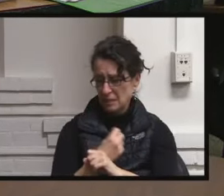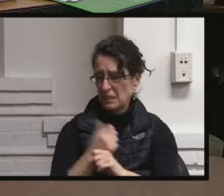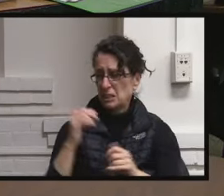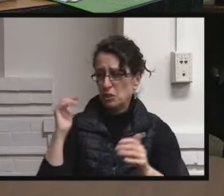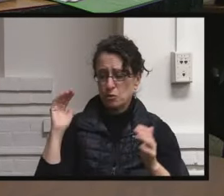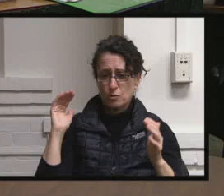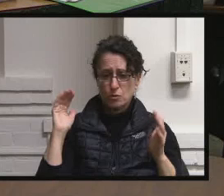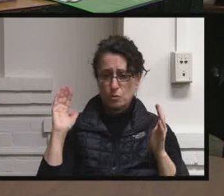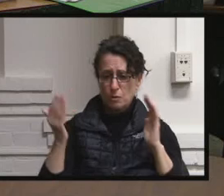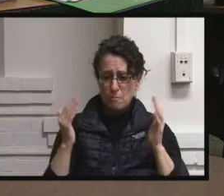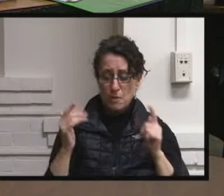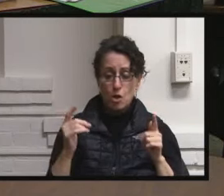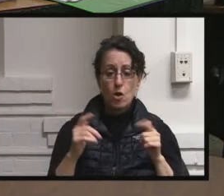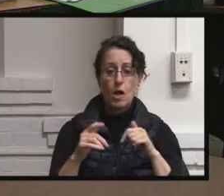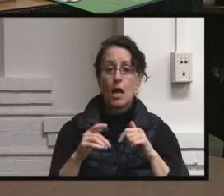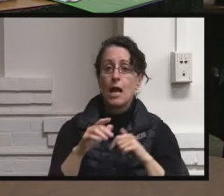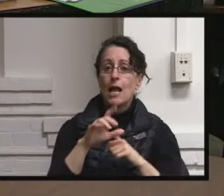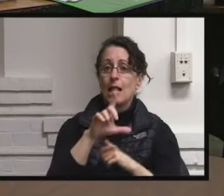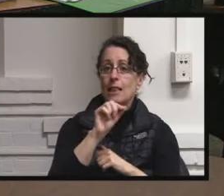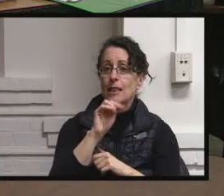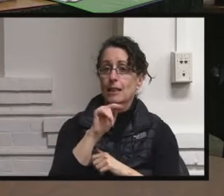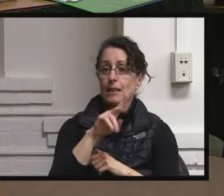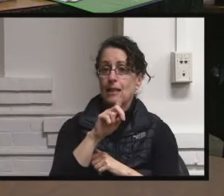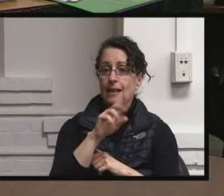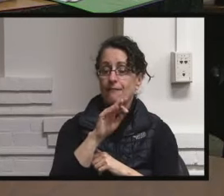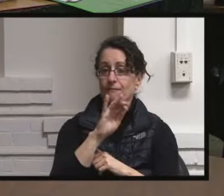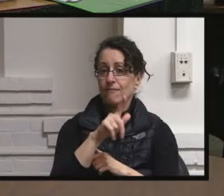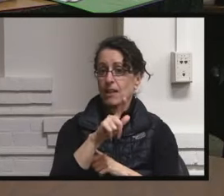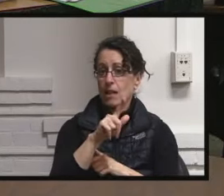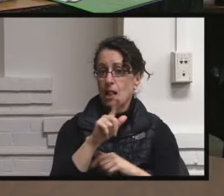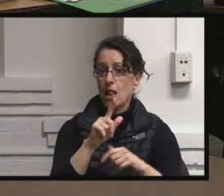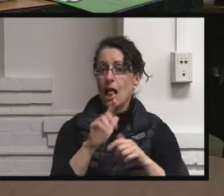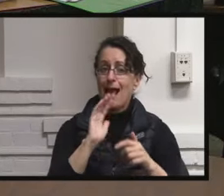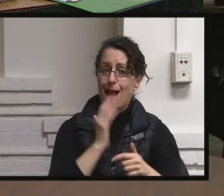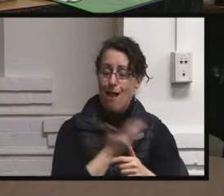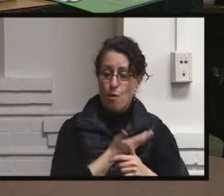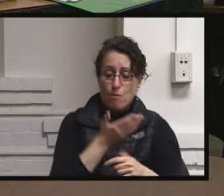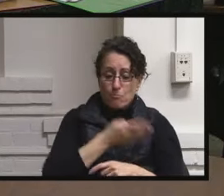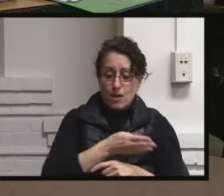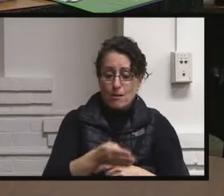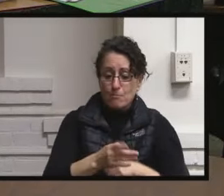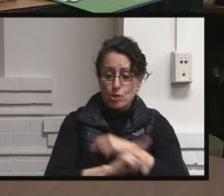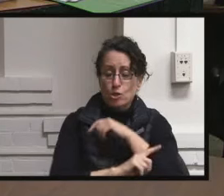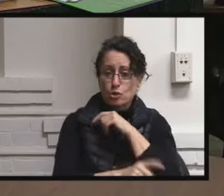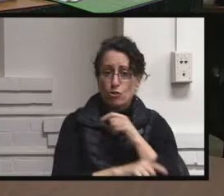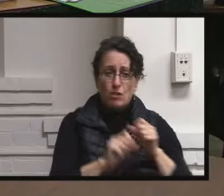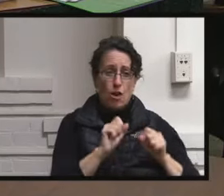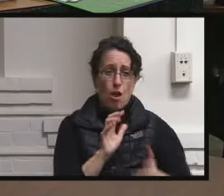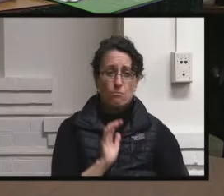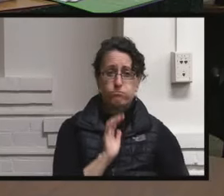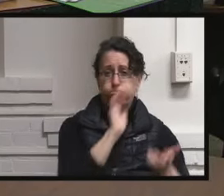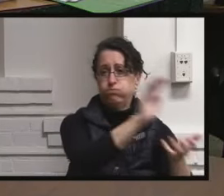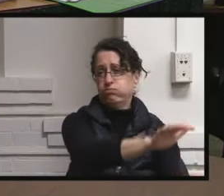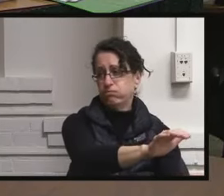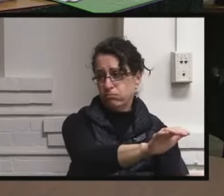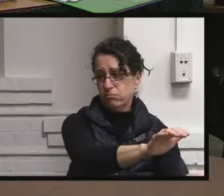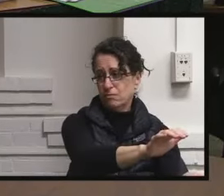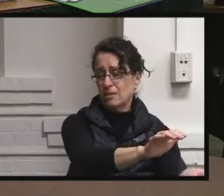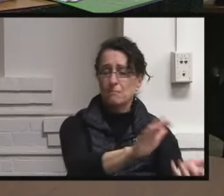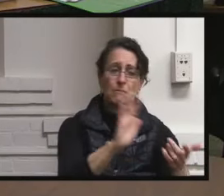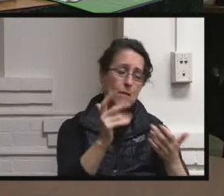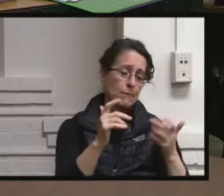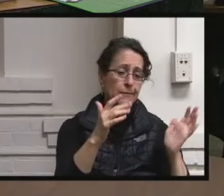that's going into the landfill from Brattleboro from like a three-month period or